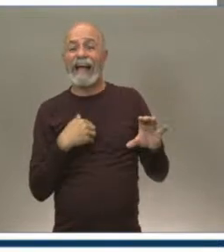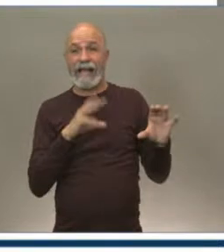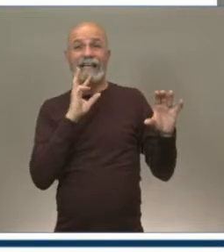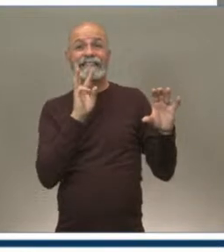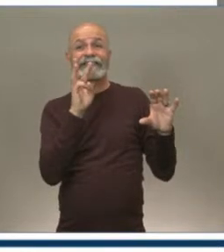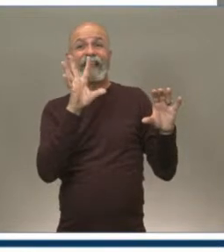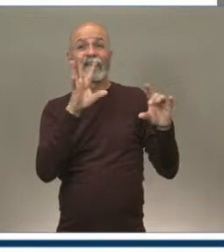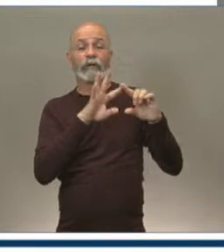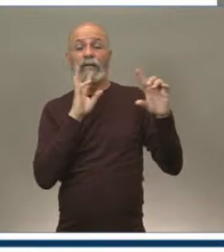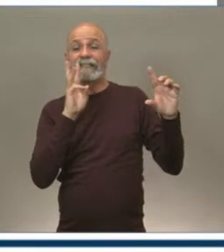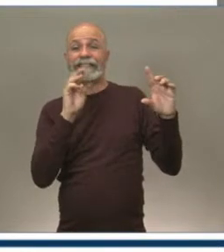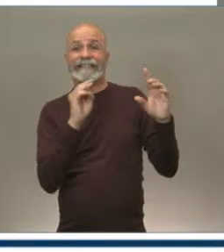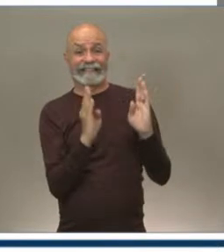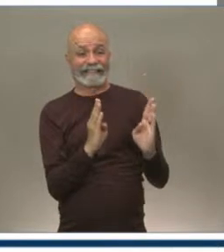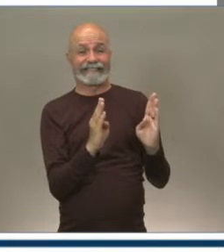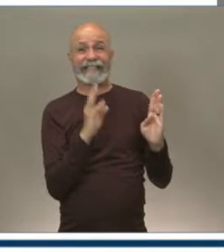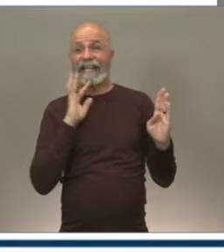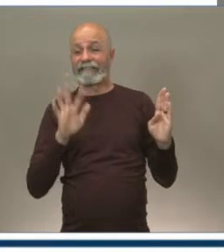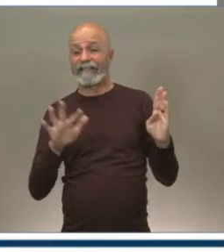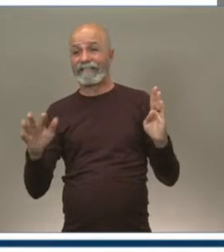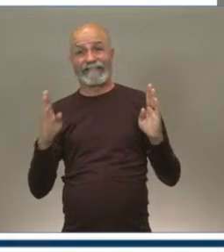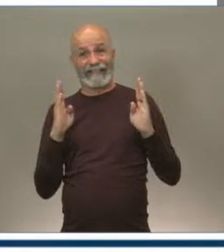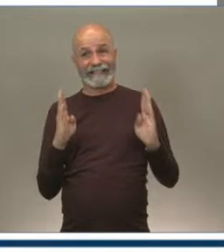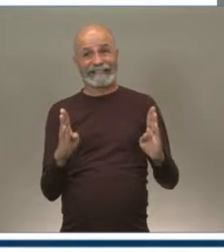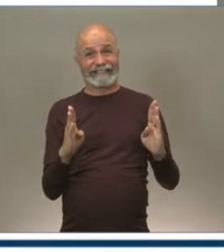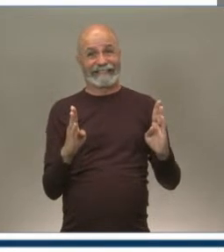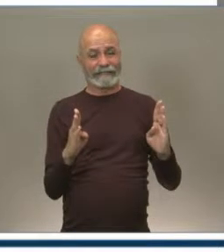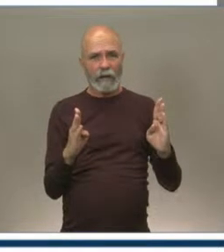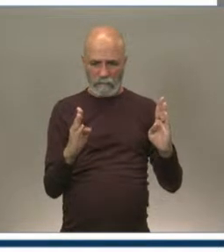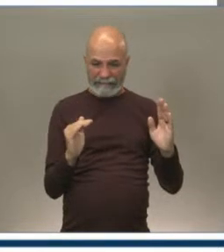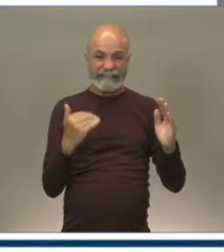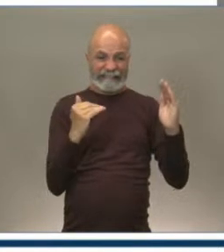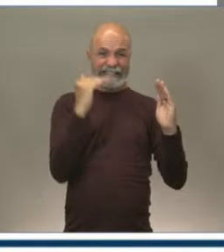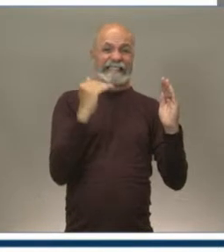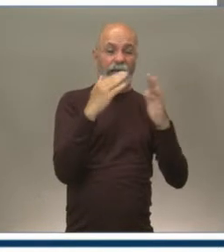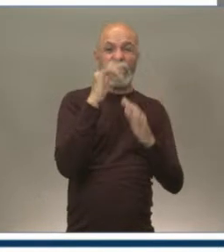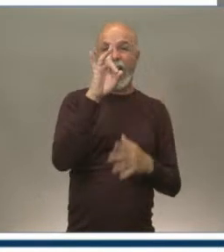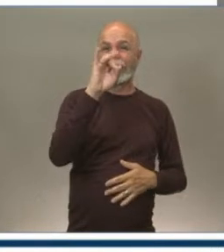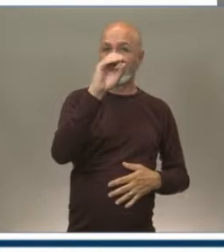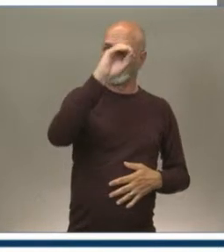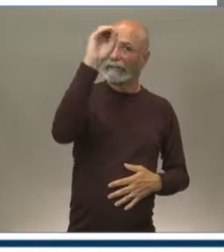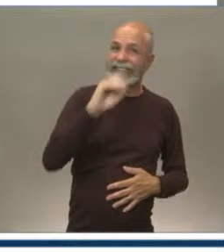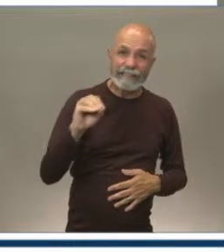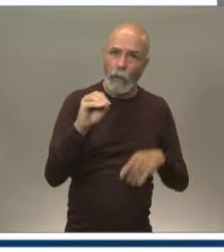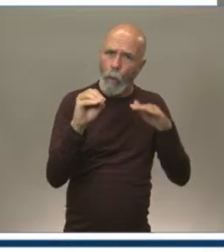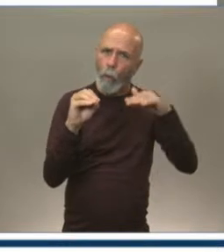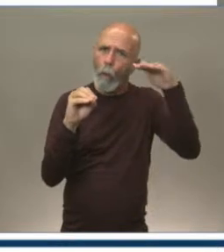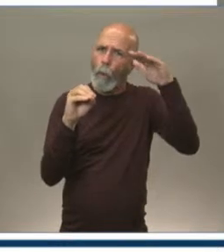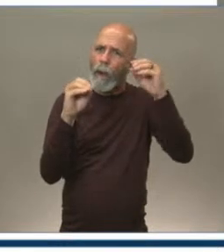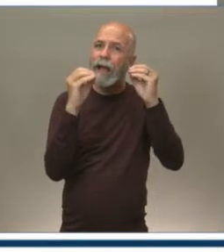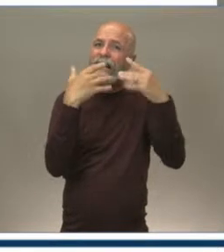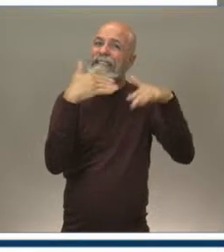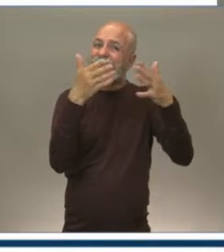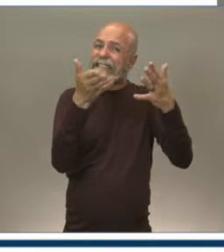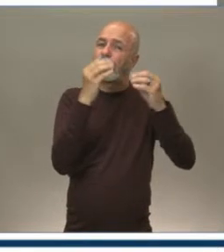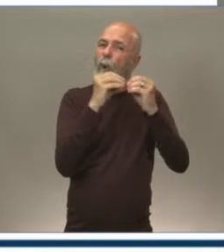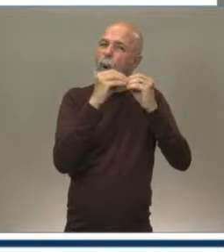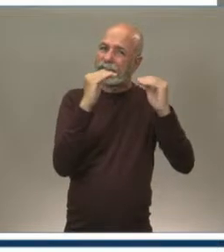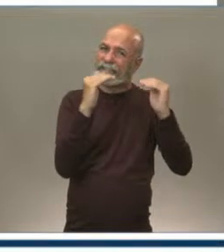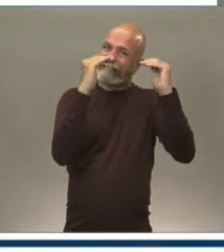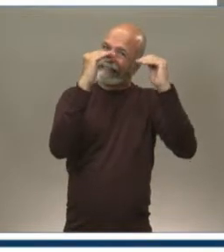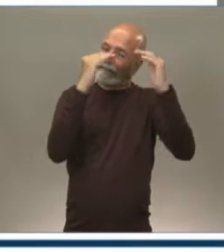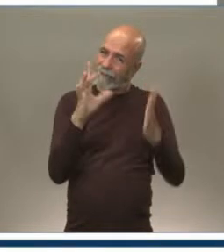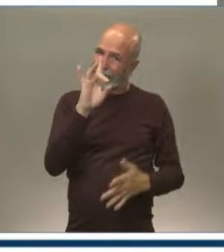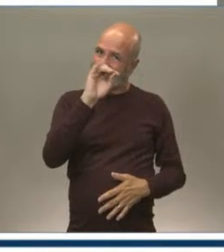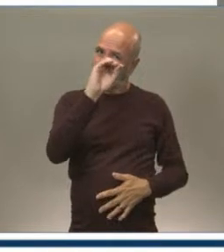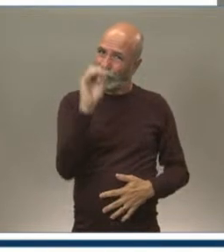and the 55 plus are over 80%, and they still haven't had as much time to get access to vaccine. So far, the groups that have